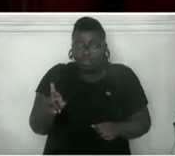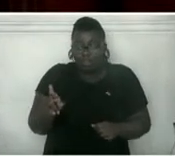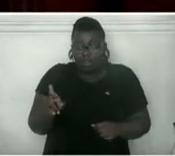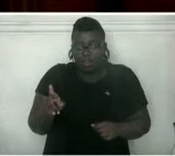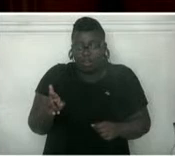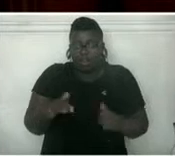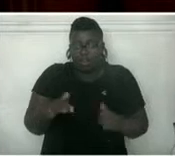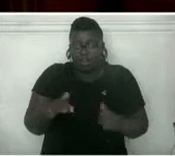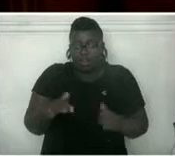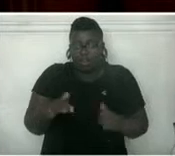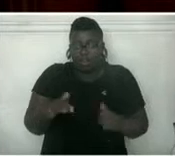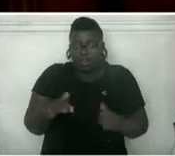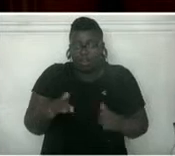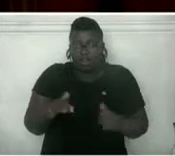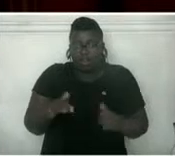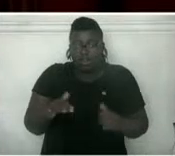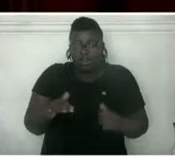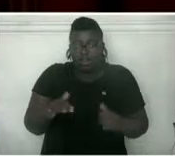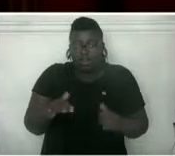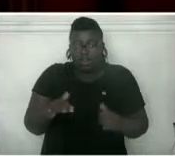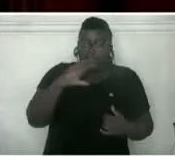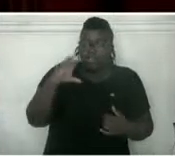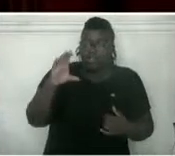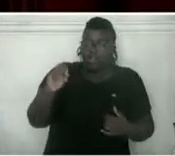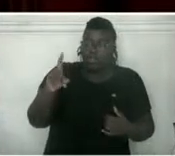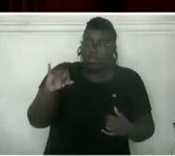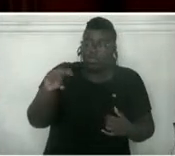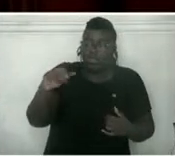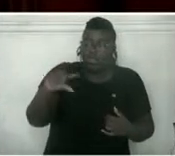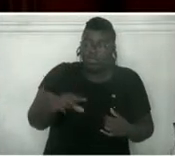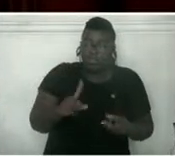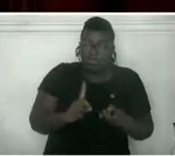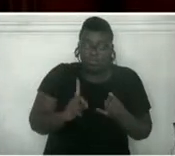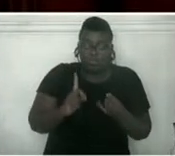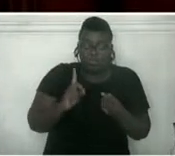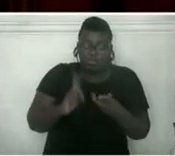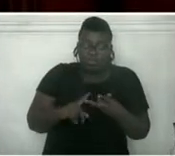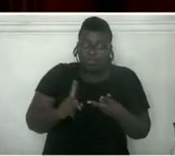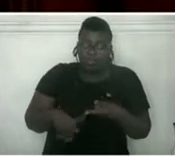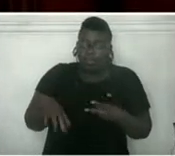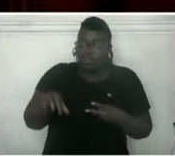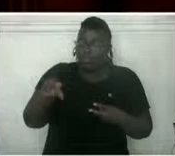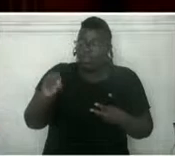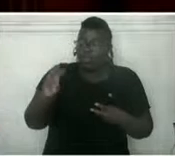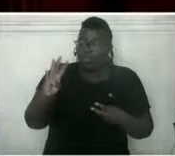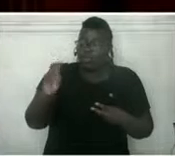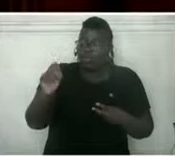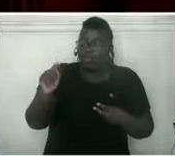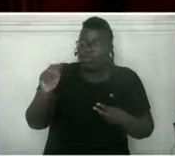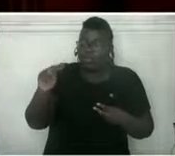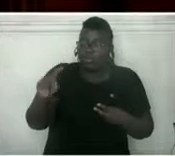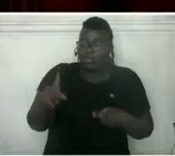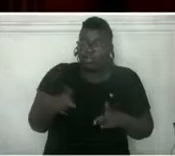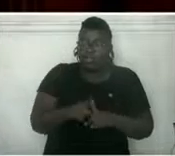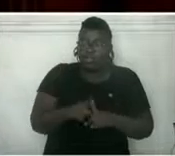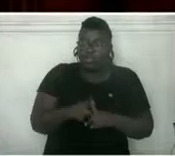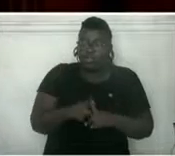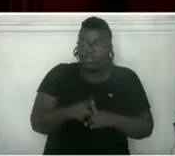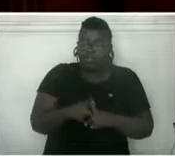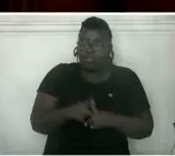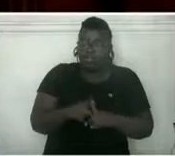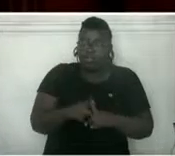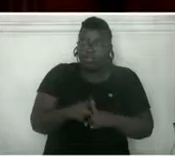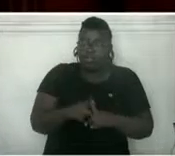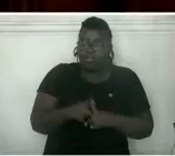be taking coding and robotics as part of the curriculum in grade 8 and grade